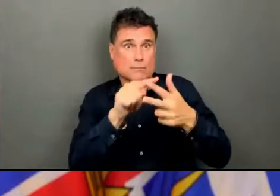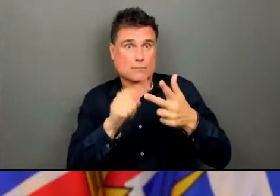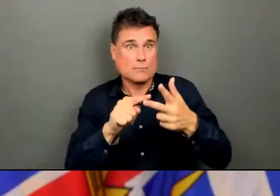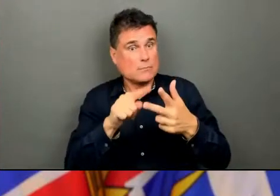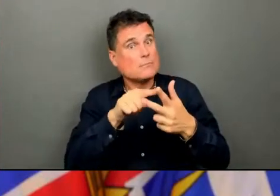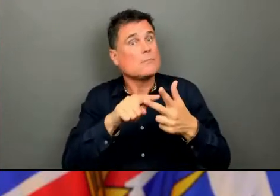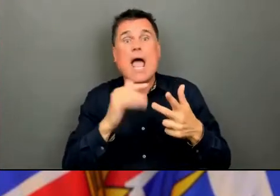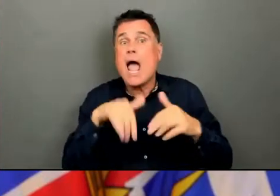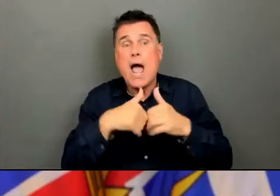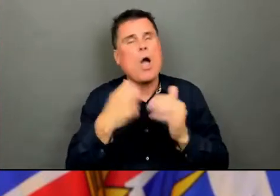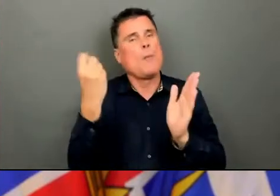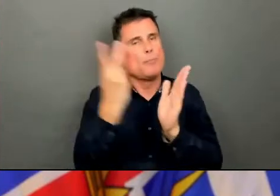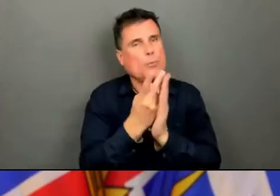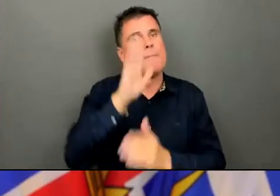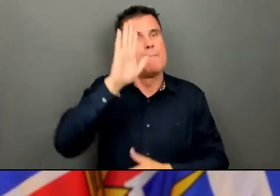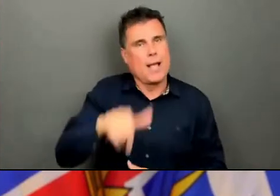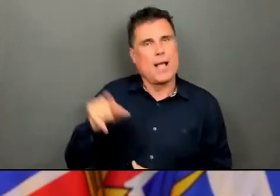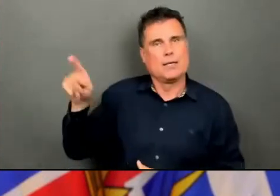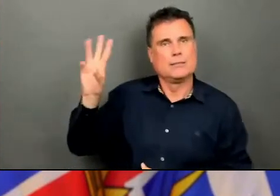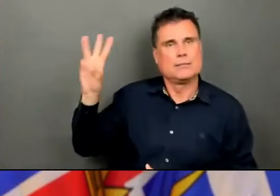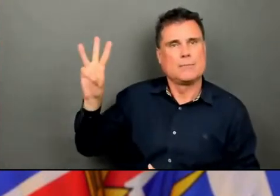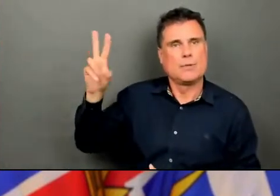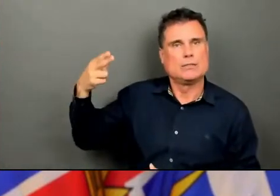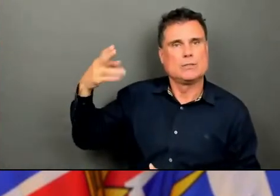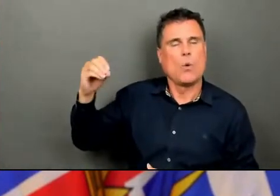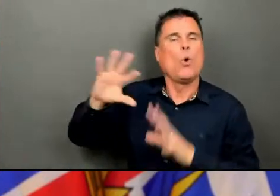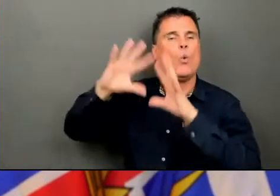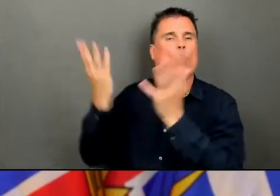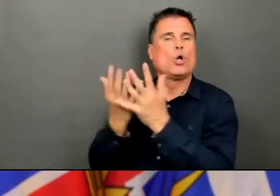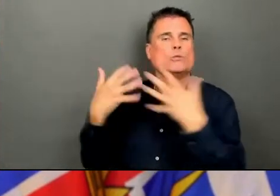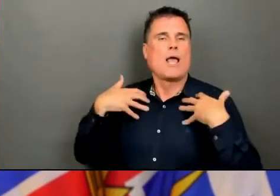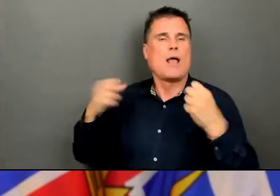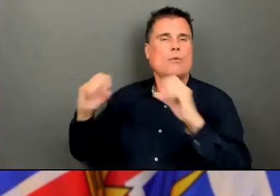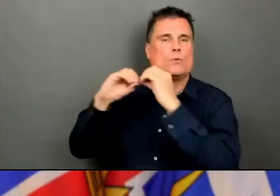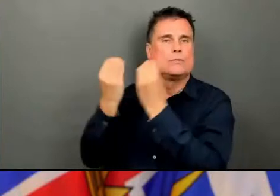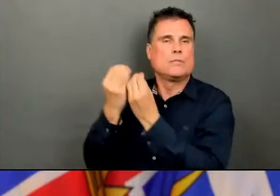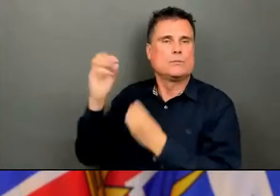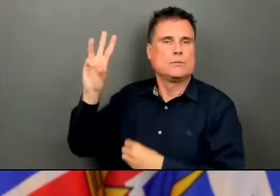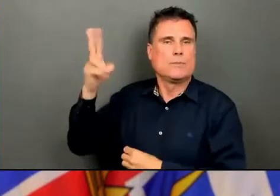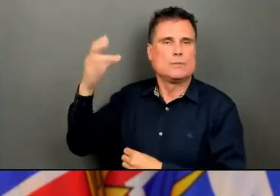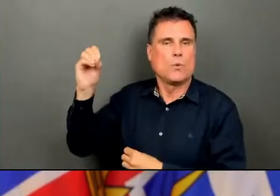well. Next question, Marcella Bernardo, News